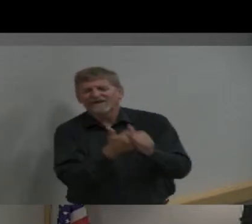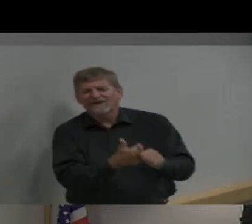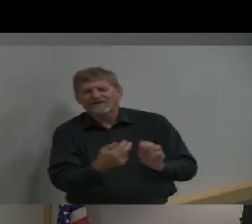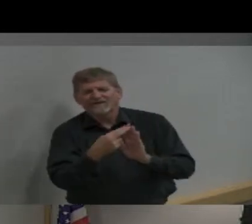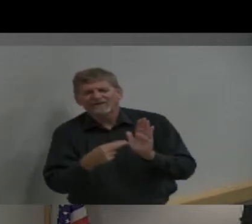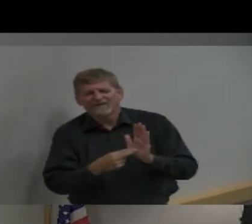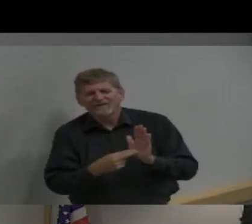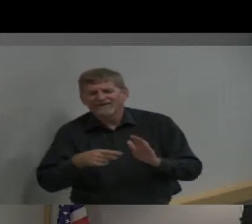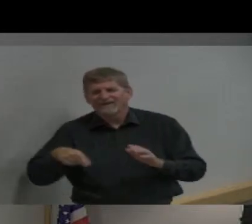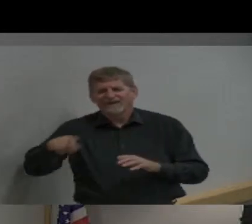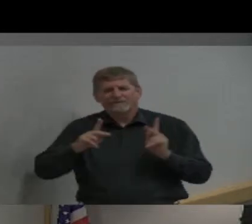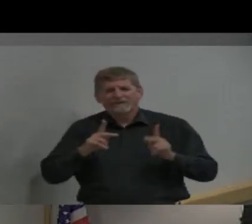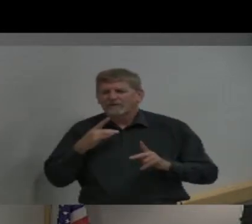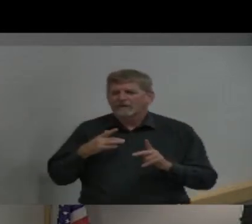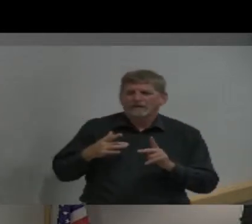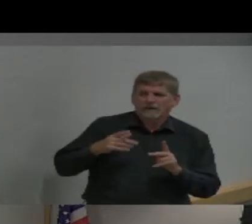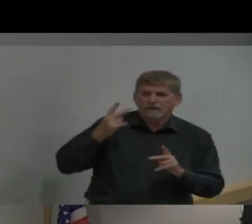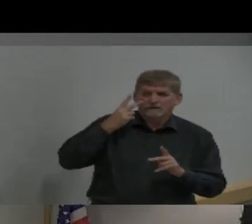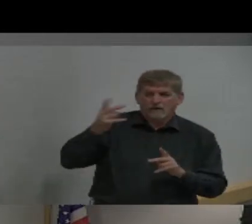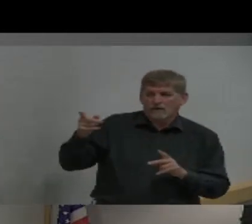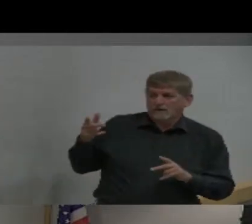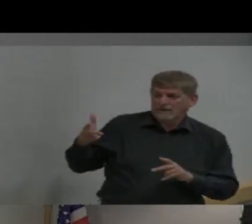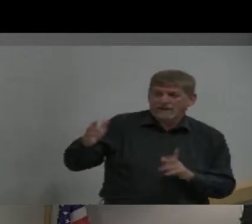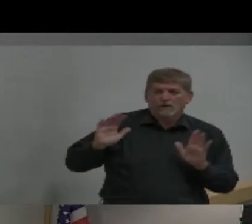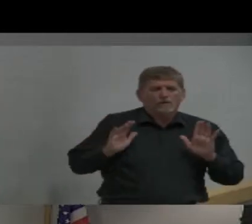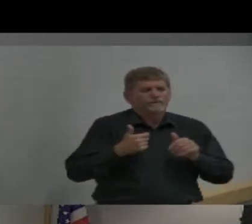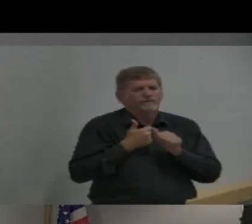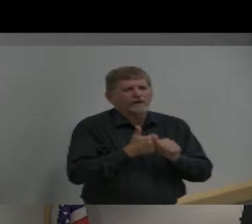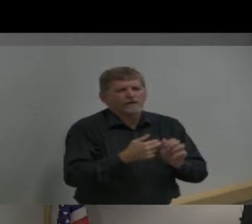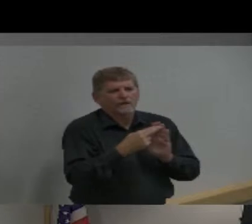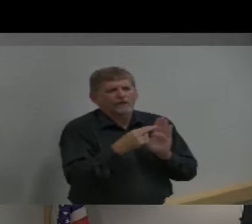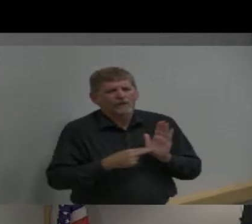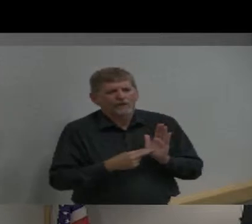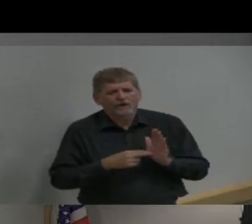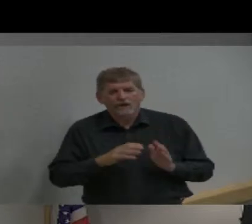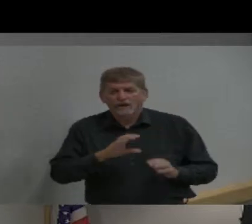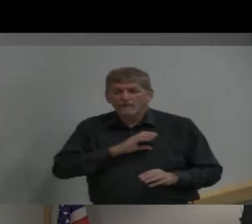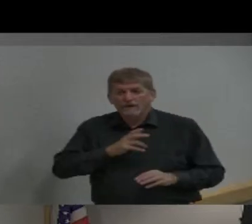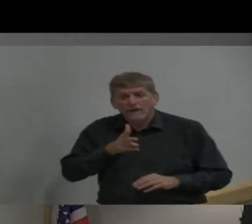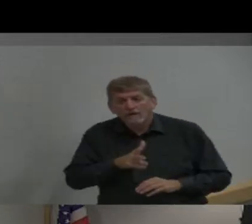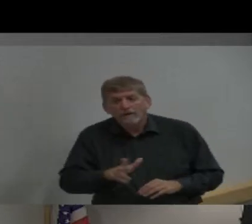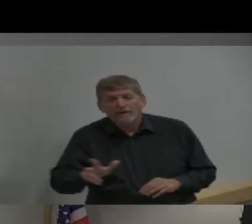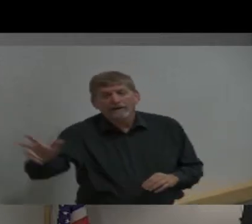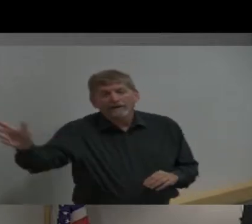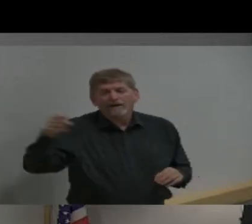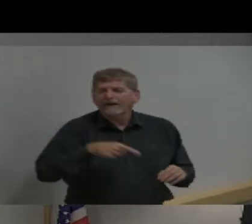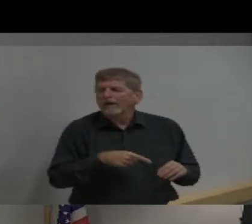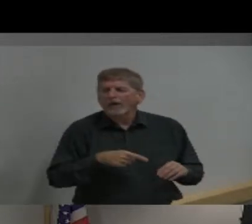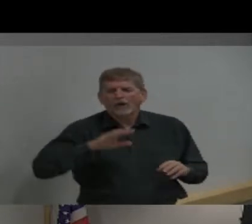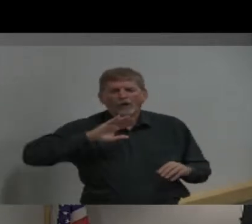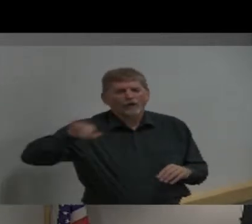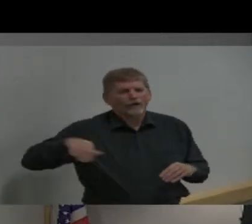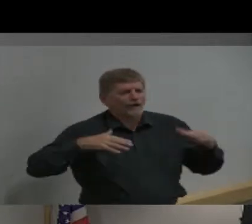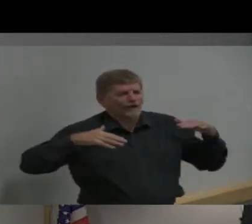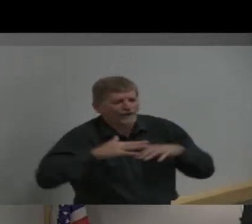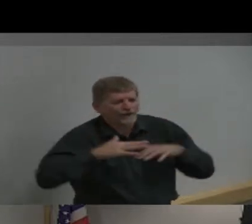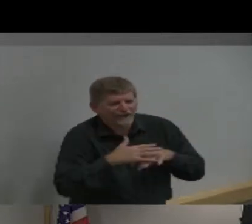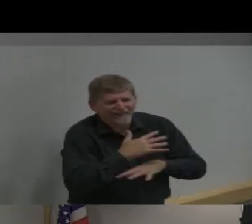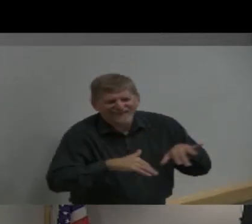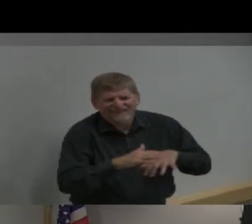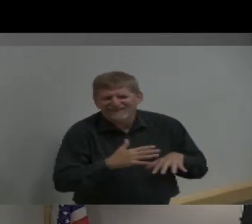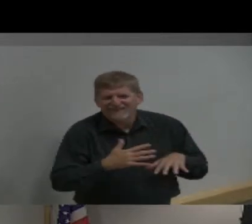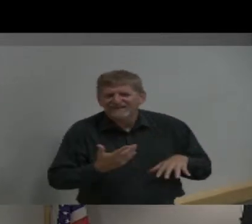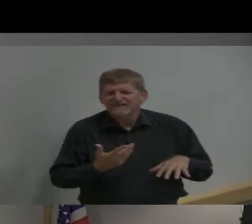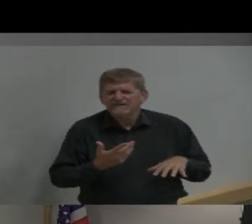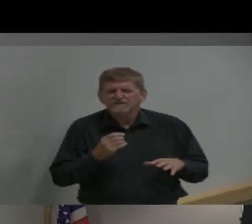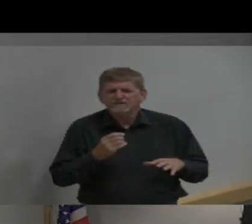as soon as they go around the corner and they're gone, they get back together again. So the learning curve isn't an excuse anymore. Everybody's aware